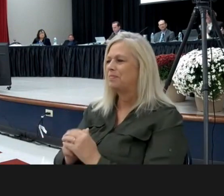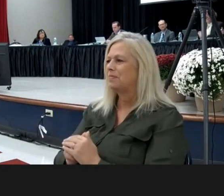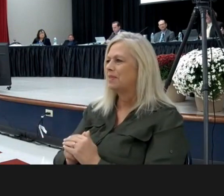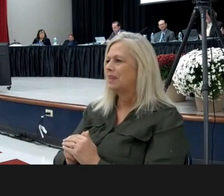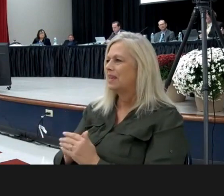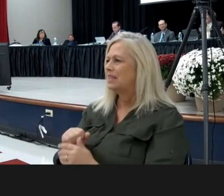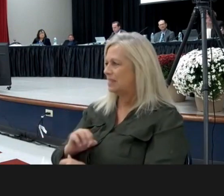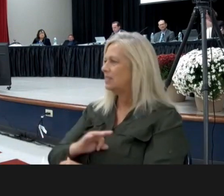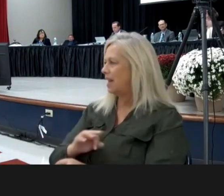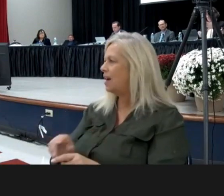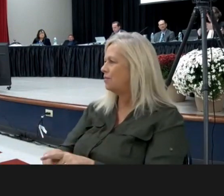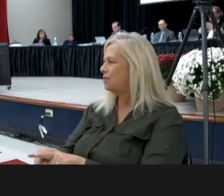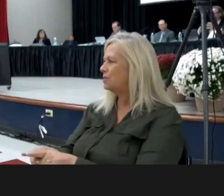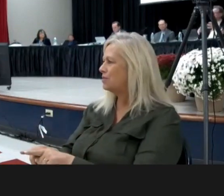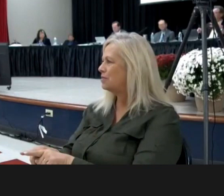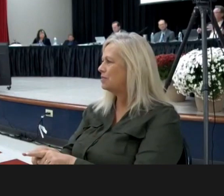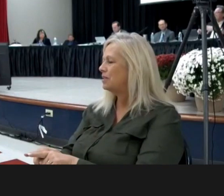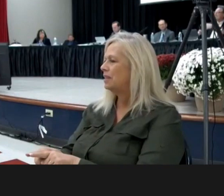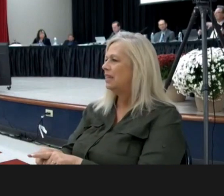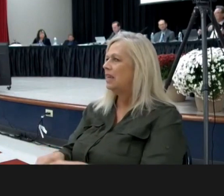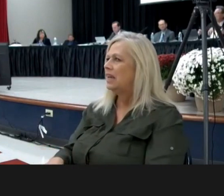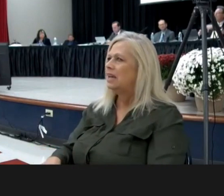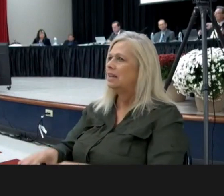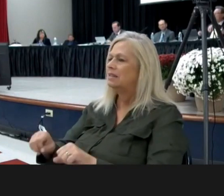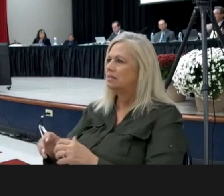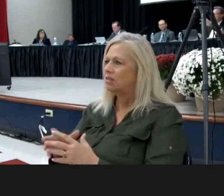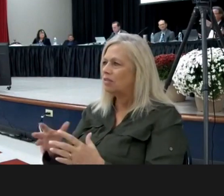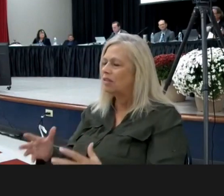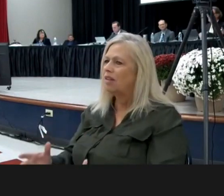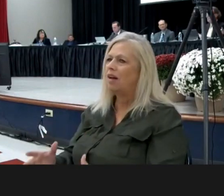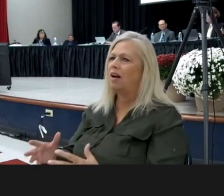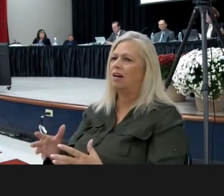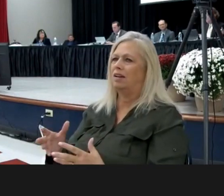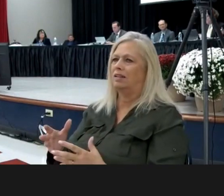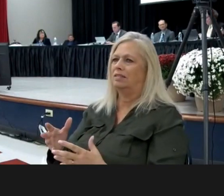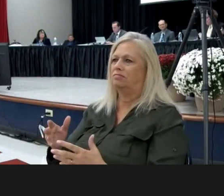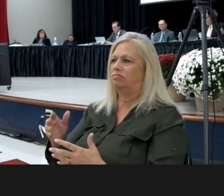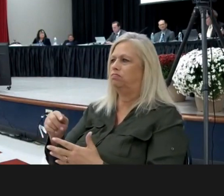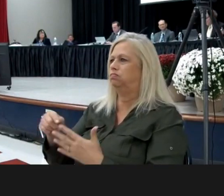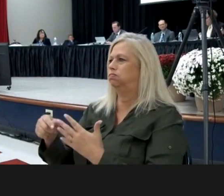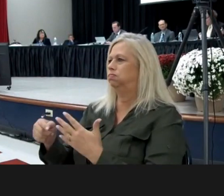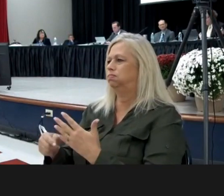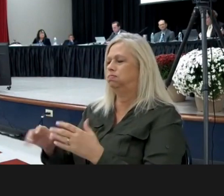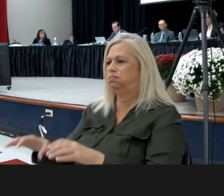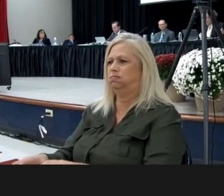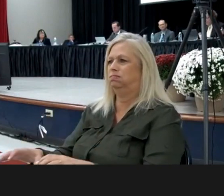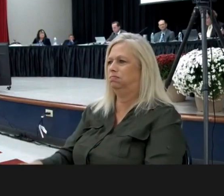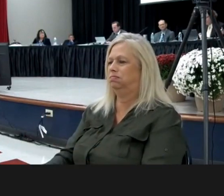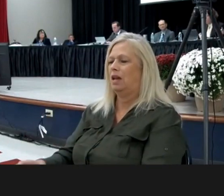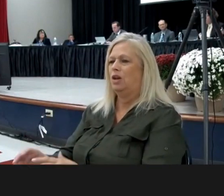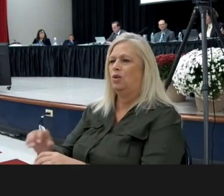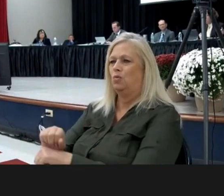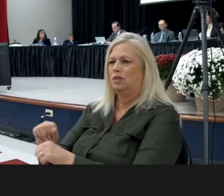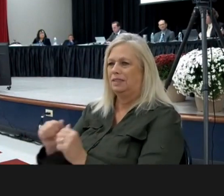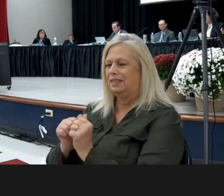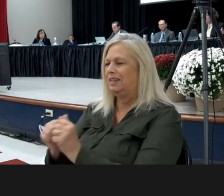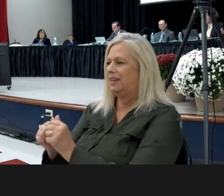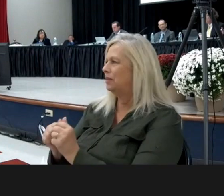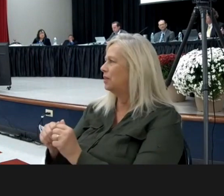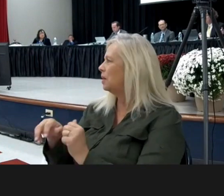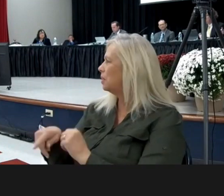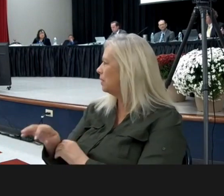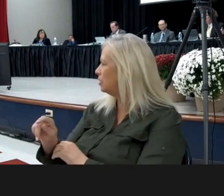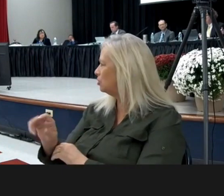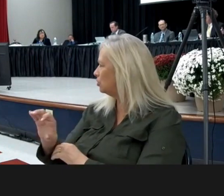staff also, this takes there's a lot of moving parts as well. Again, we'll be talking about here, but Patrick, I appreciate Baylor,